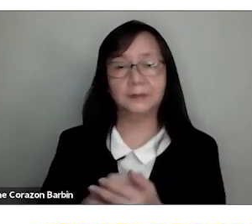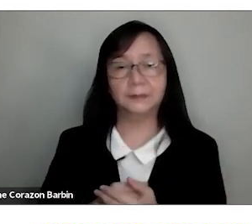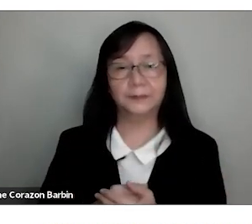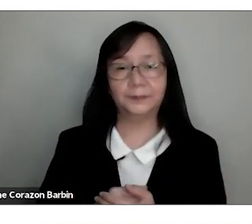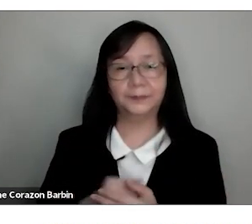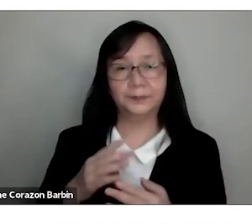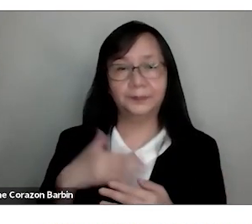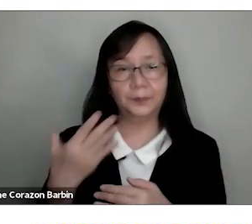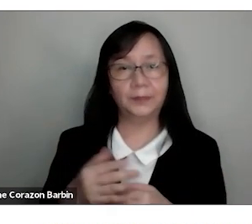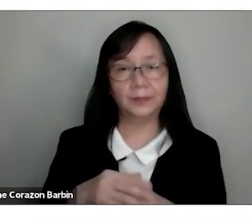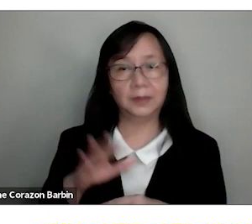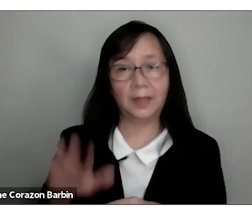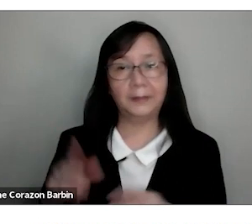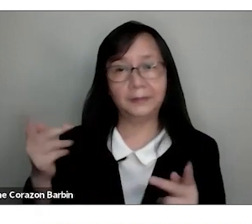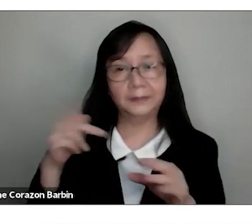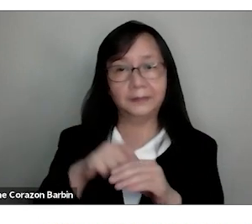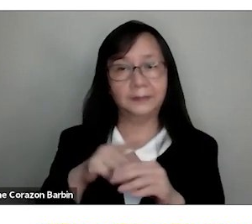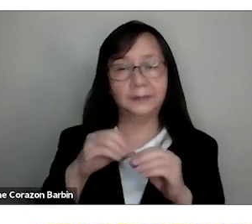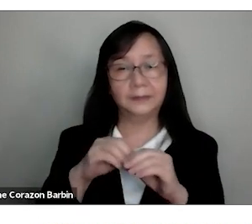Next, with child participation being,